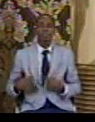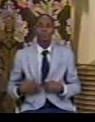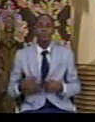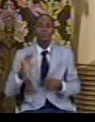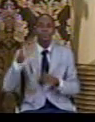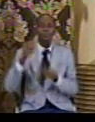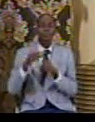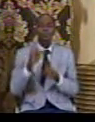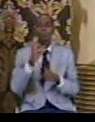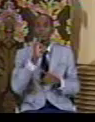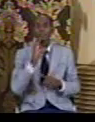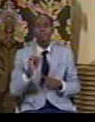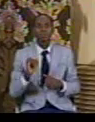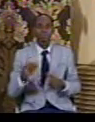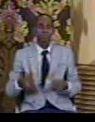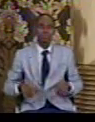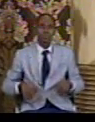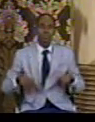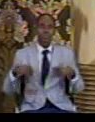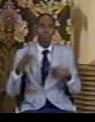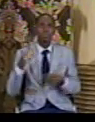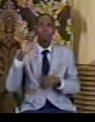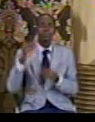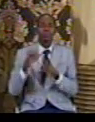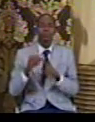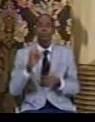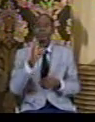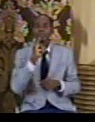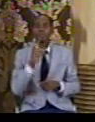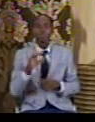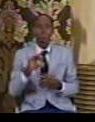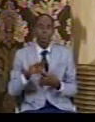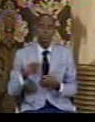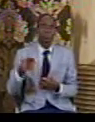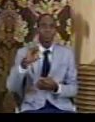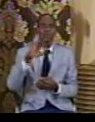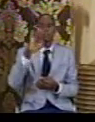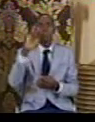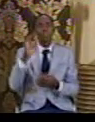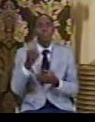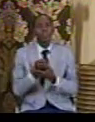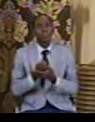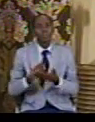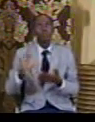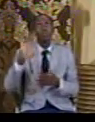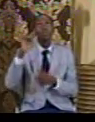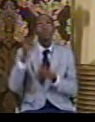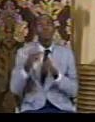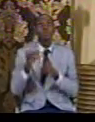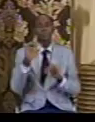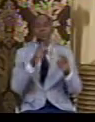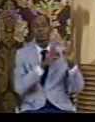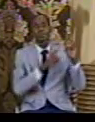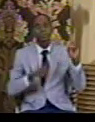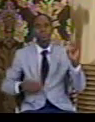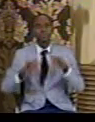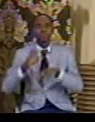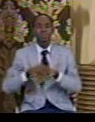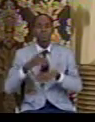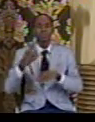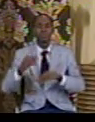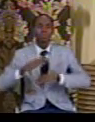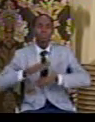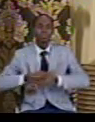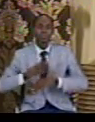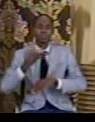Oh, thy word is life and the word is spirit. Write thy word, O Lord,